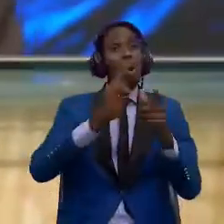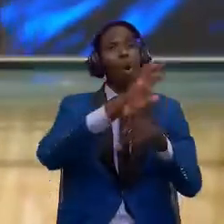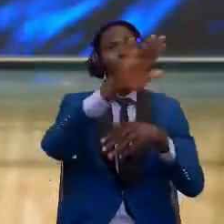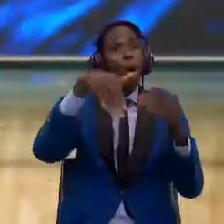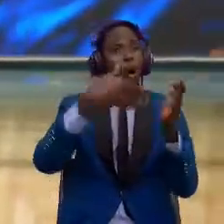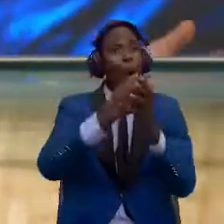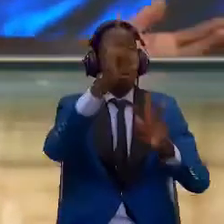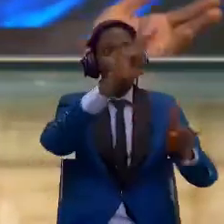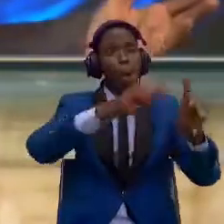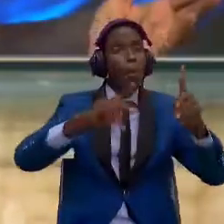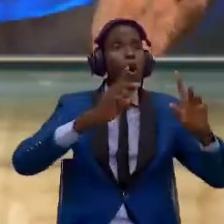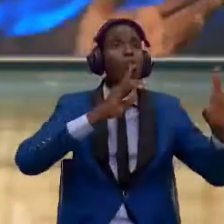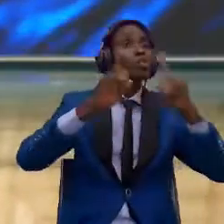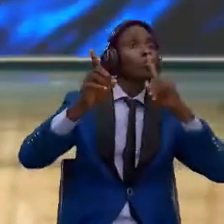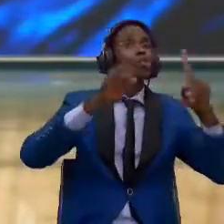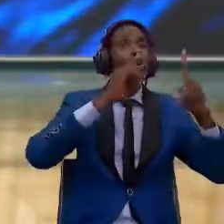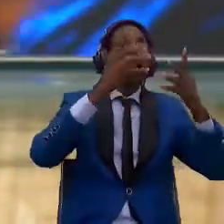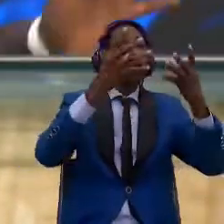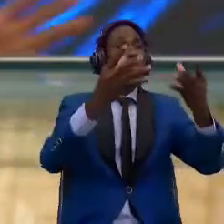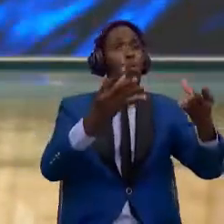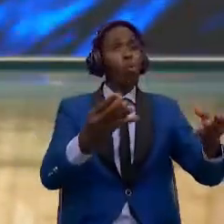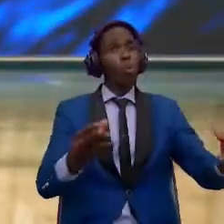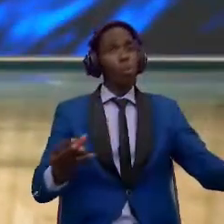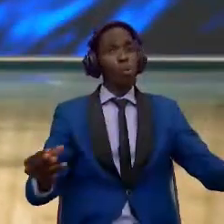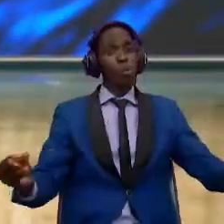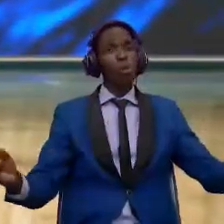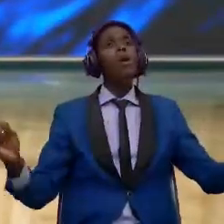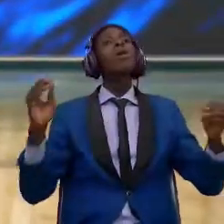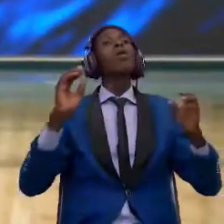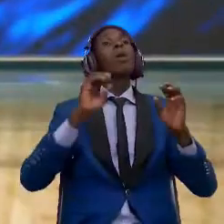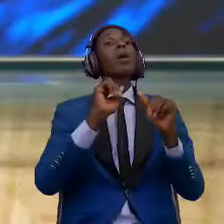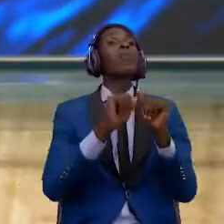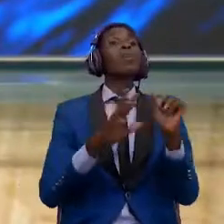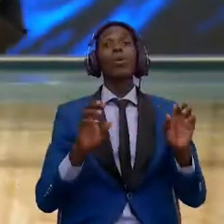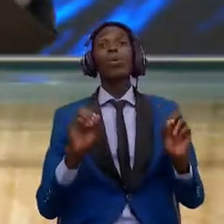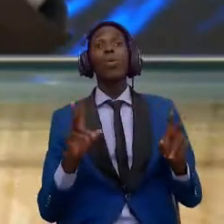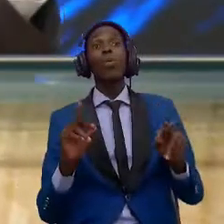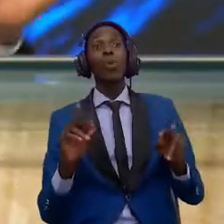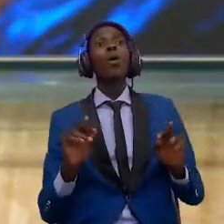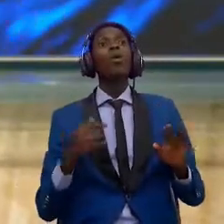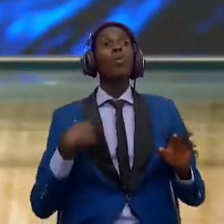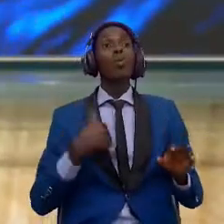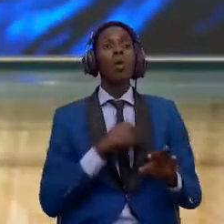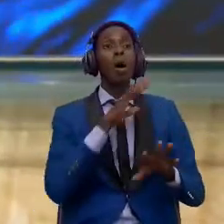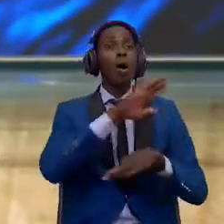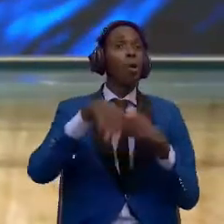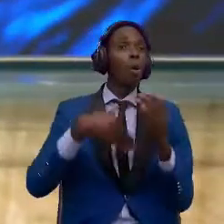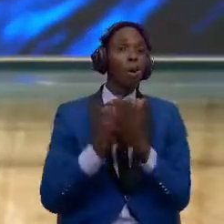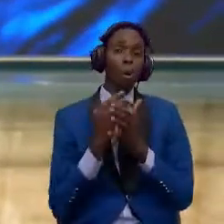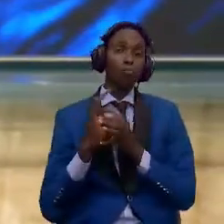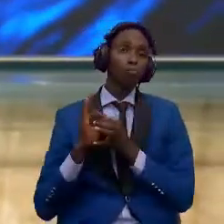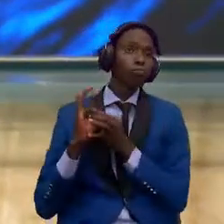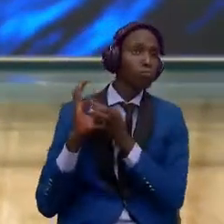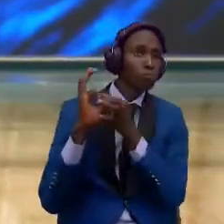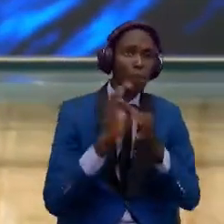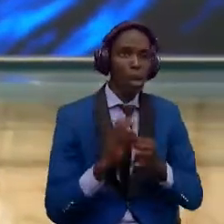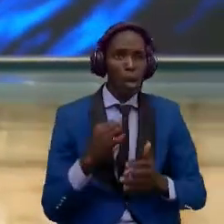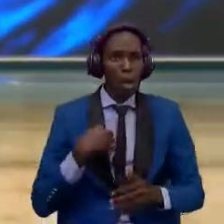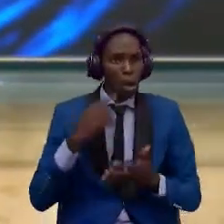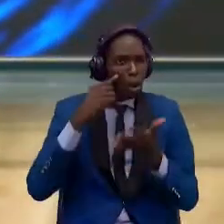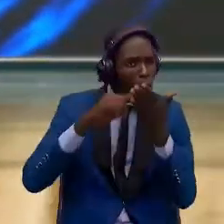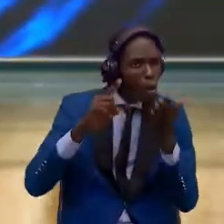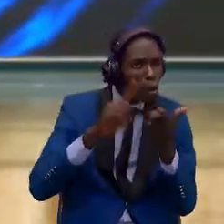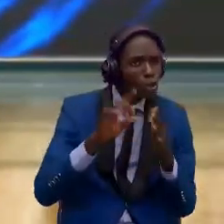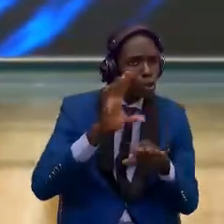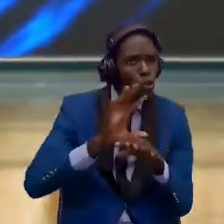And then when everything is all right and we're all united and we see the unity of the